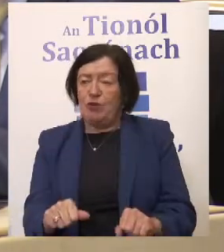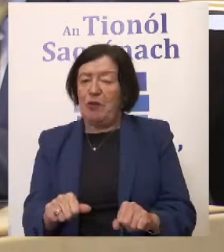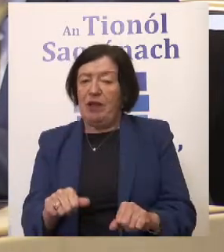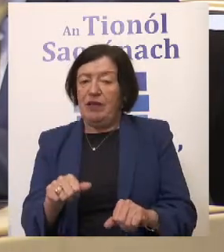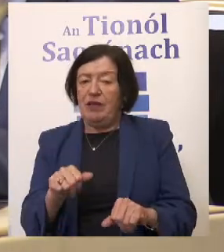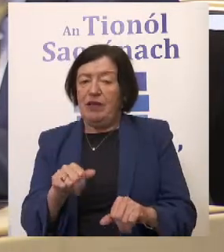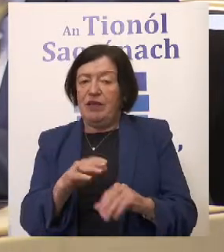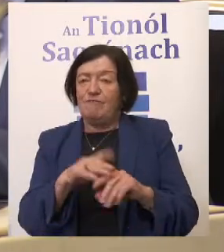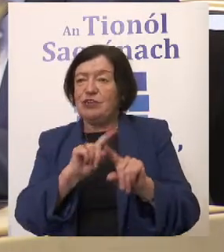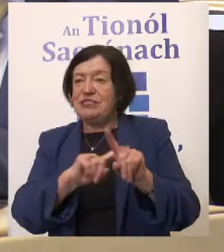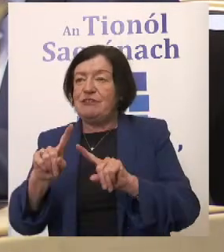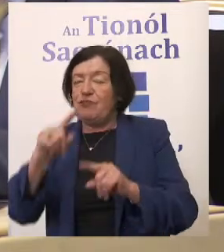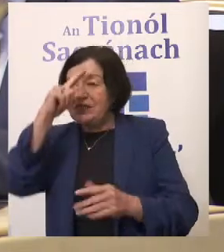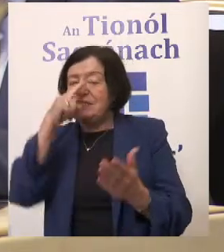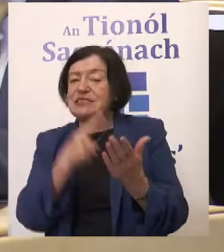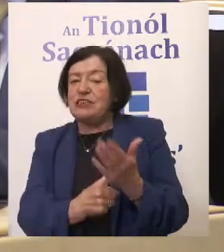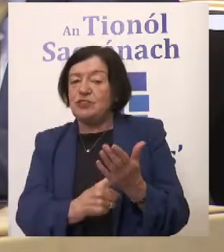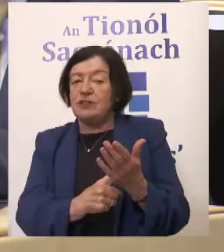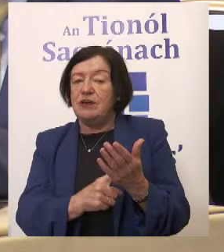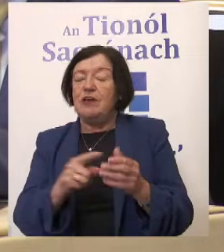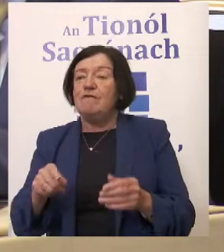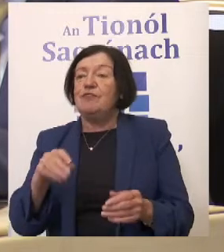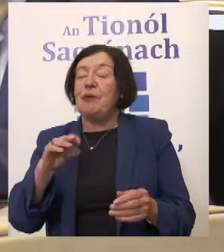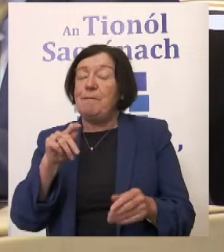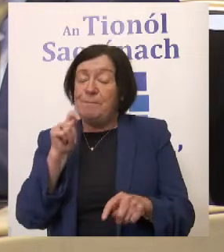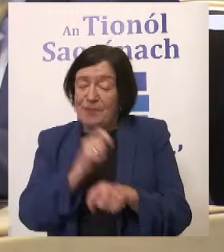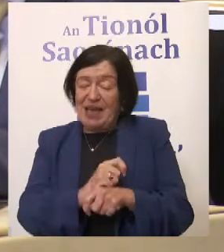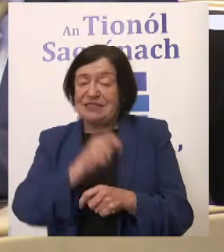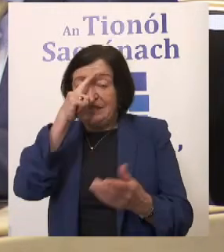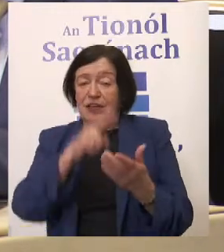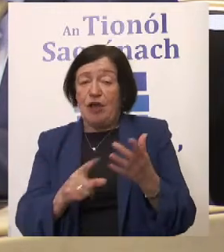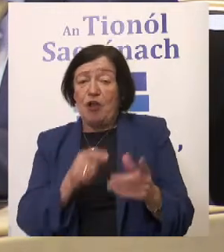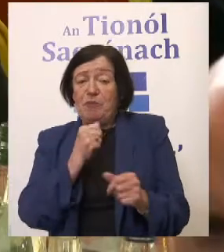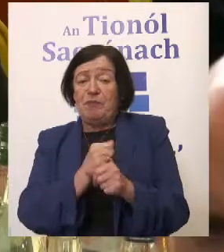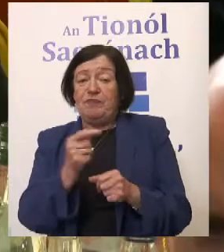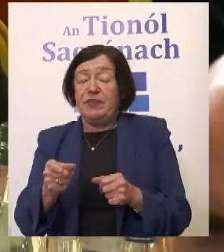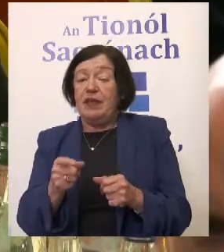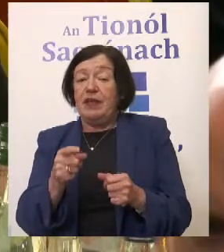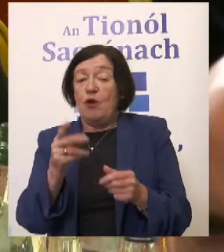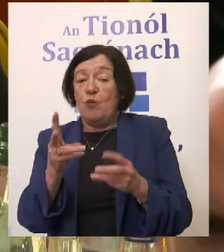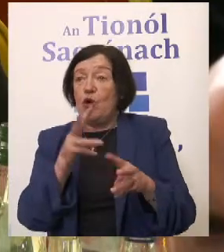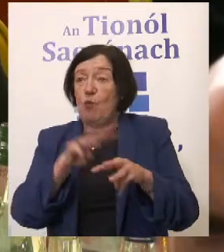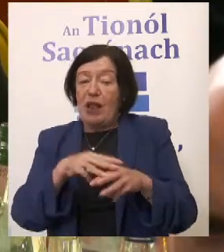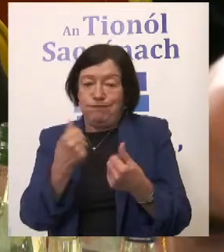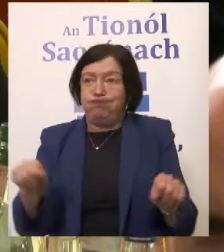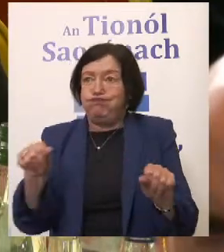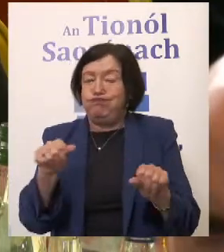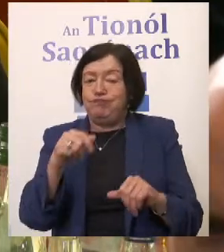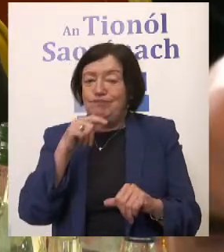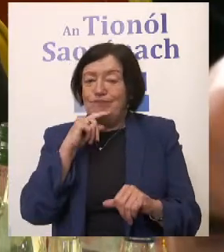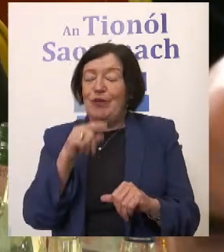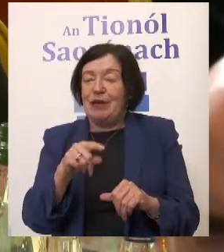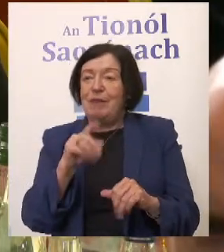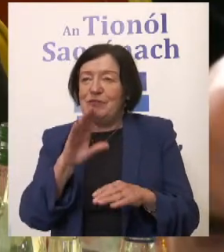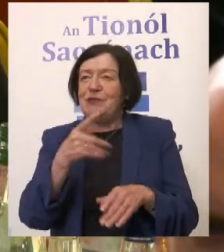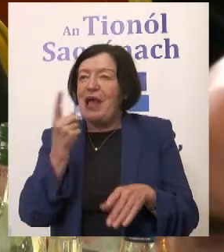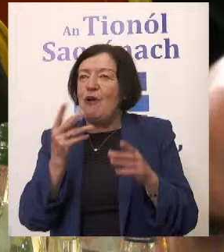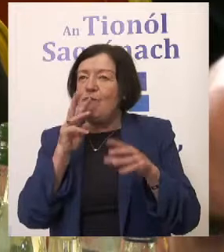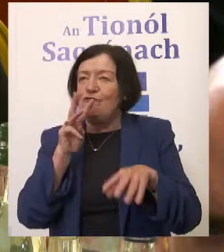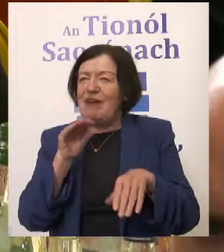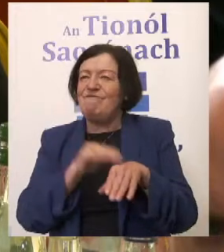for a particular decision to get made, for the best decision to get made. People talk a lot about efficiency, but effectiveness is also